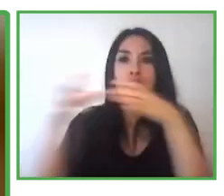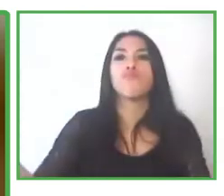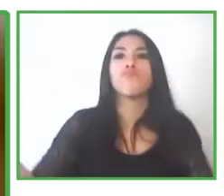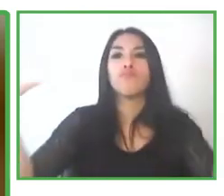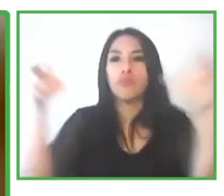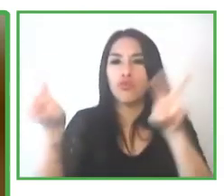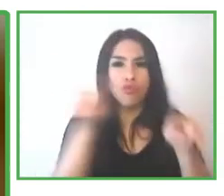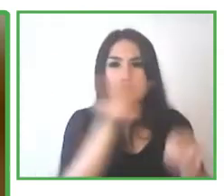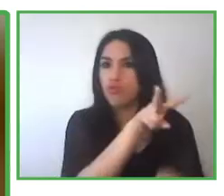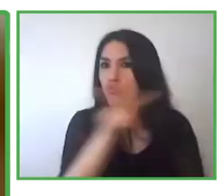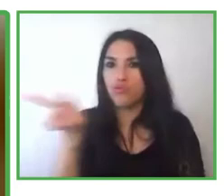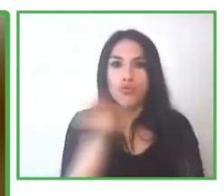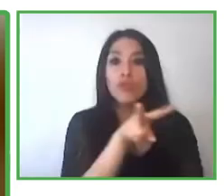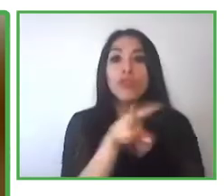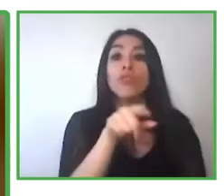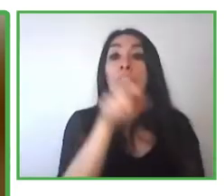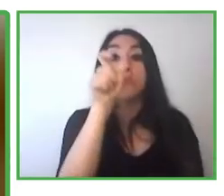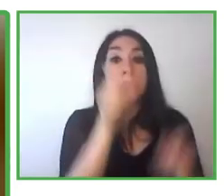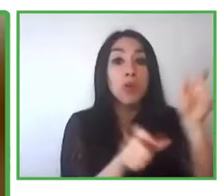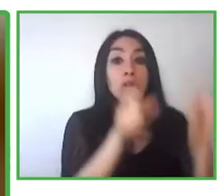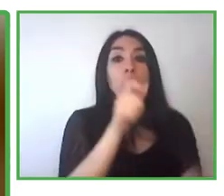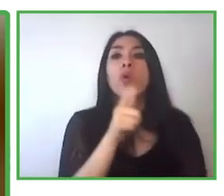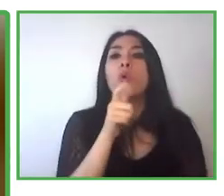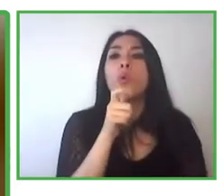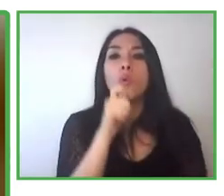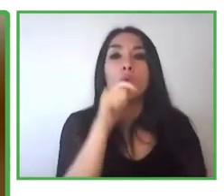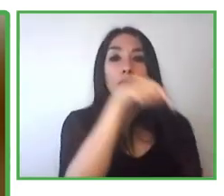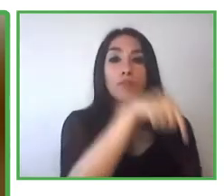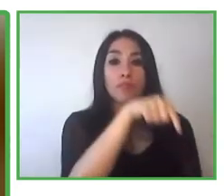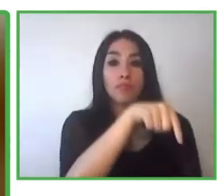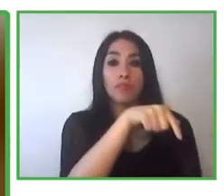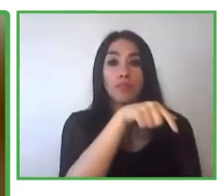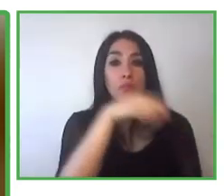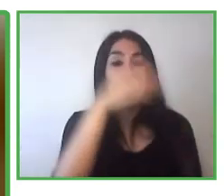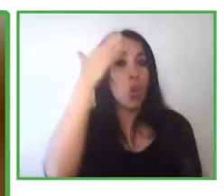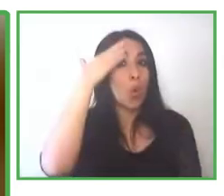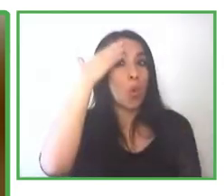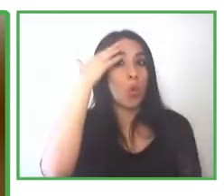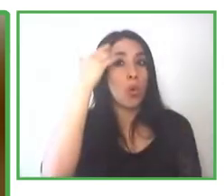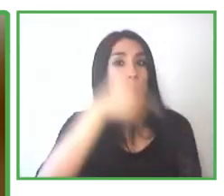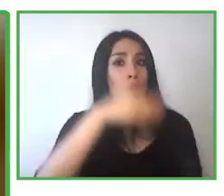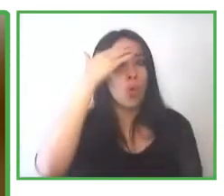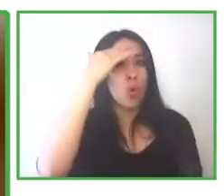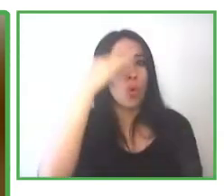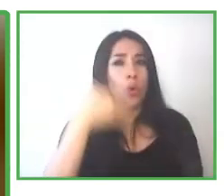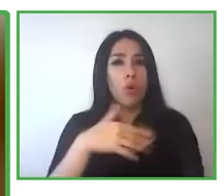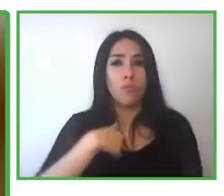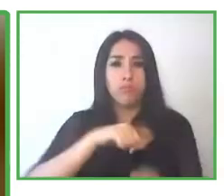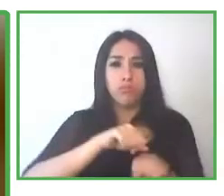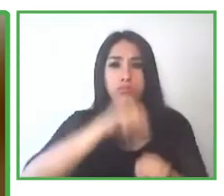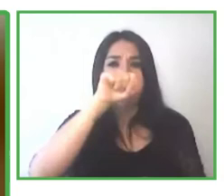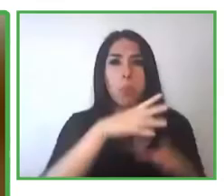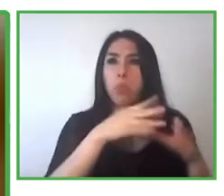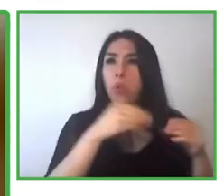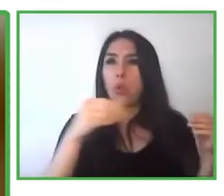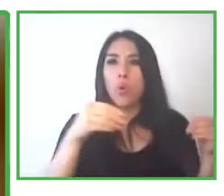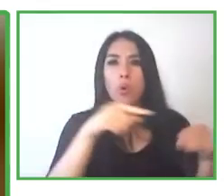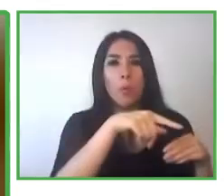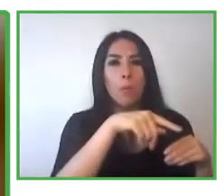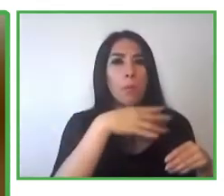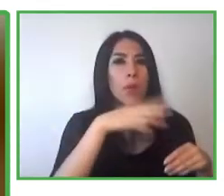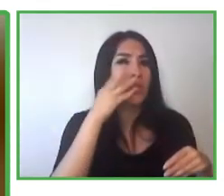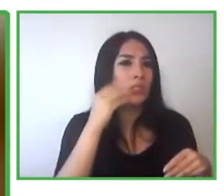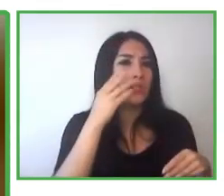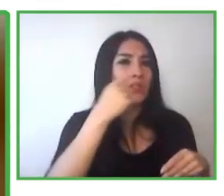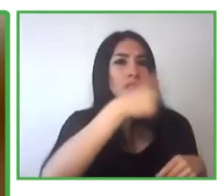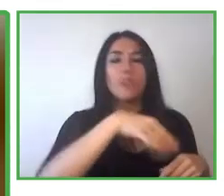and INRPAC, formed by people with the highest qualifications and professionalism that is impressive.